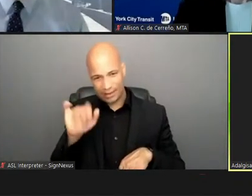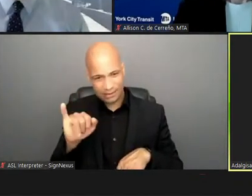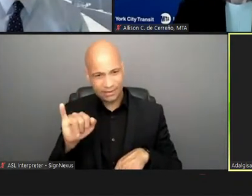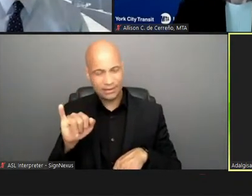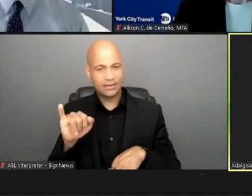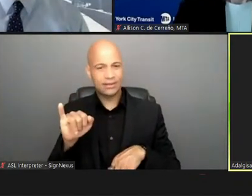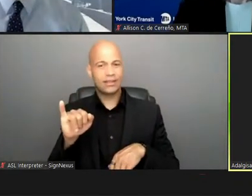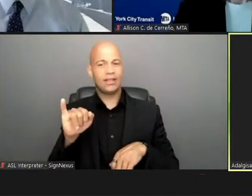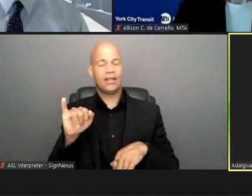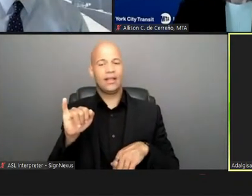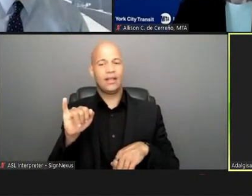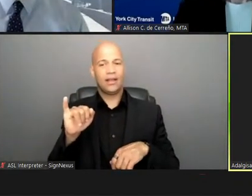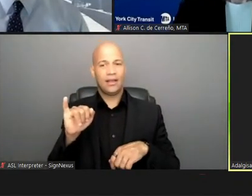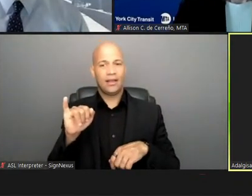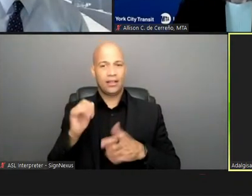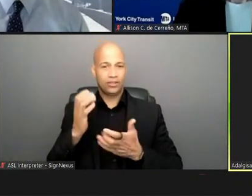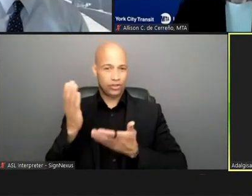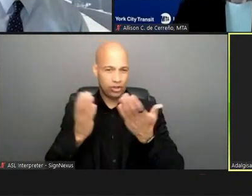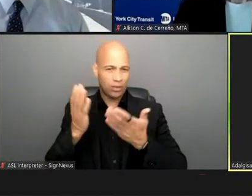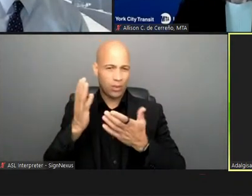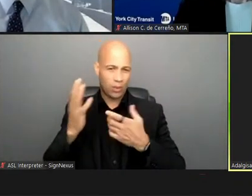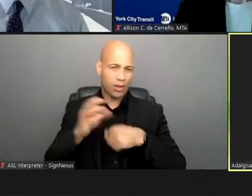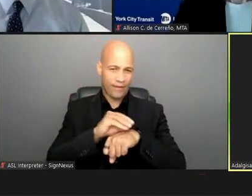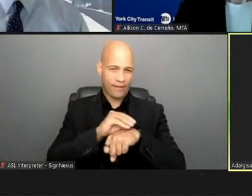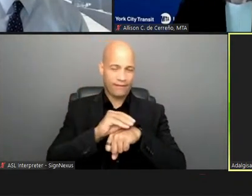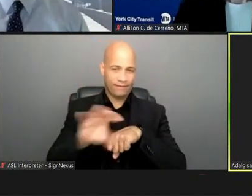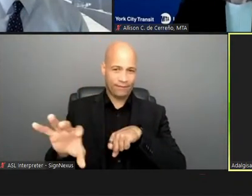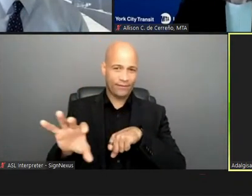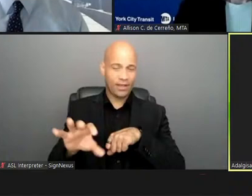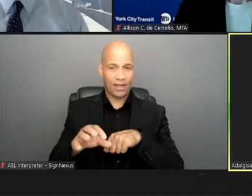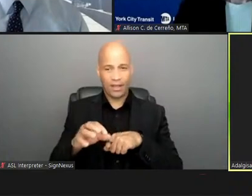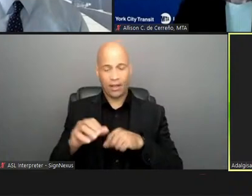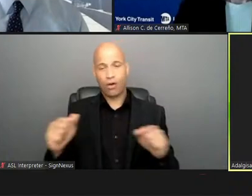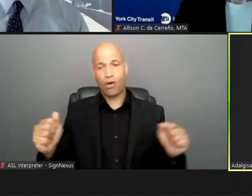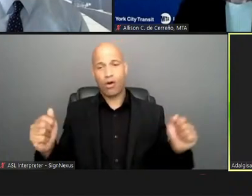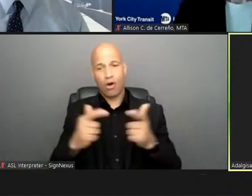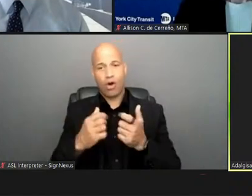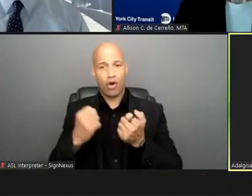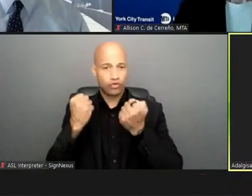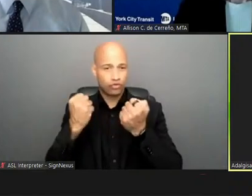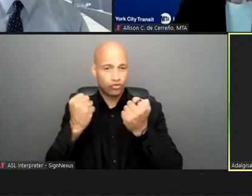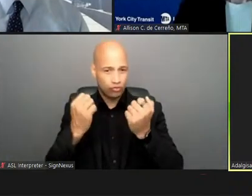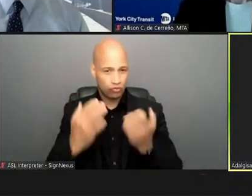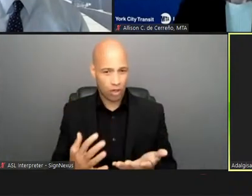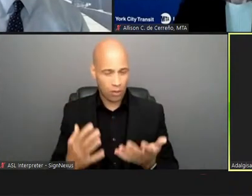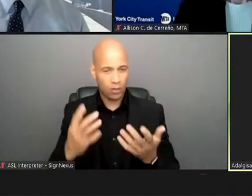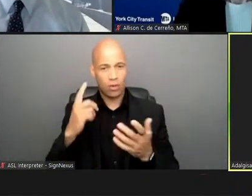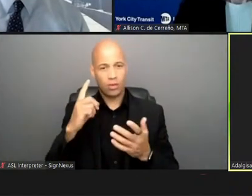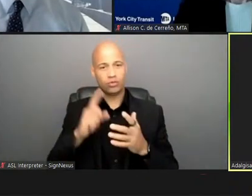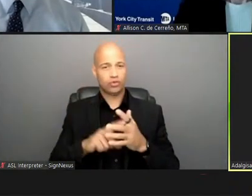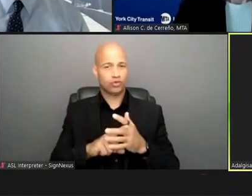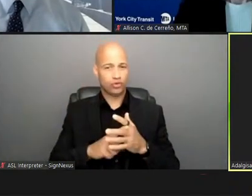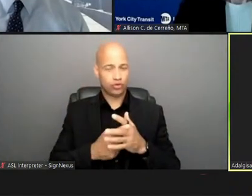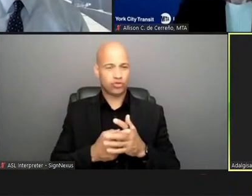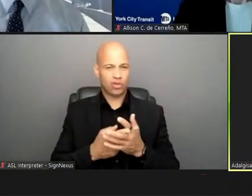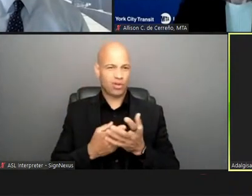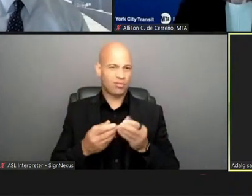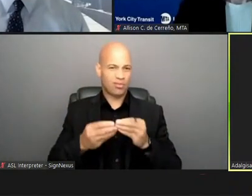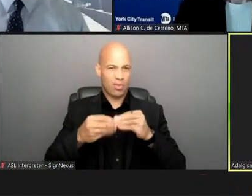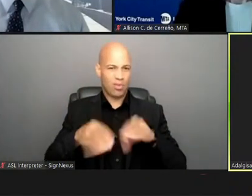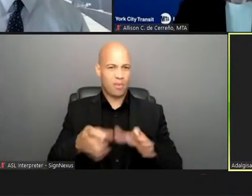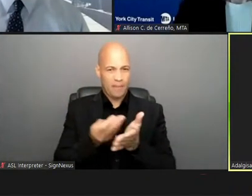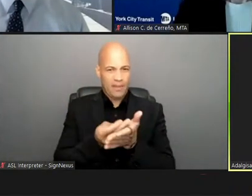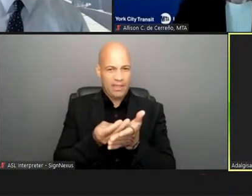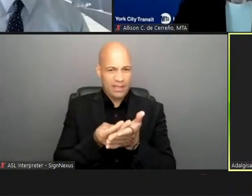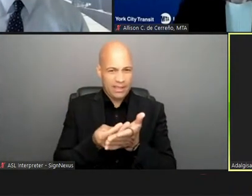um is going to get affected in the way that all drivers will start losing their earnings